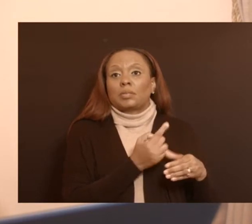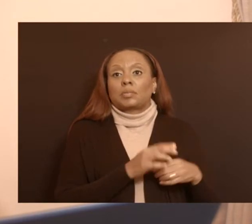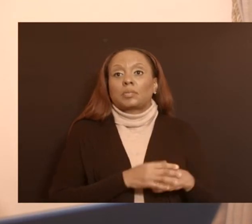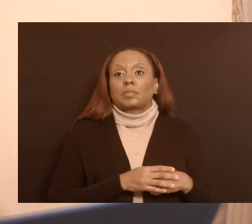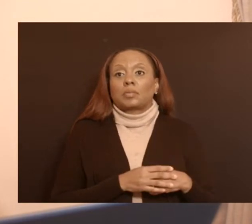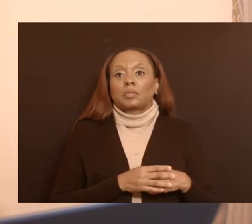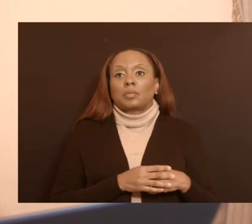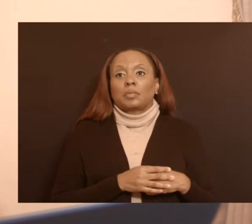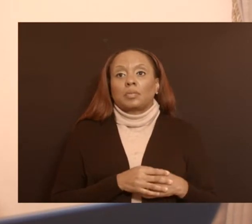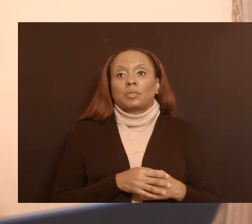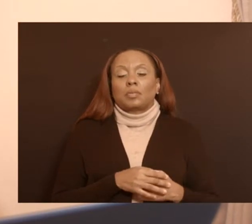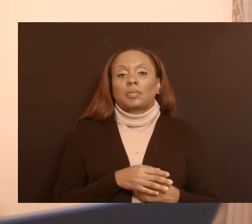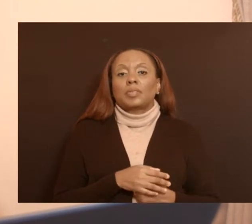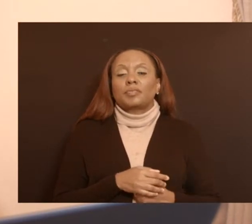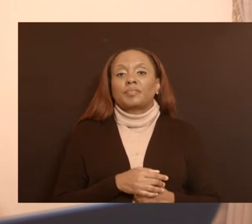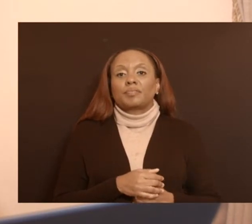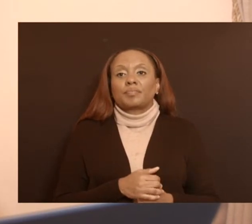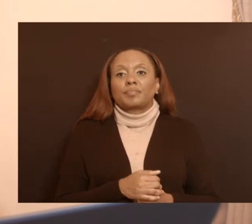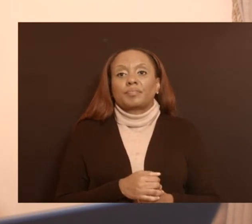manufacturing